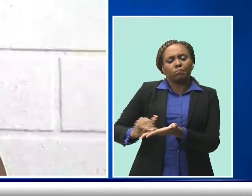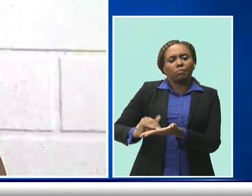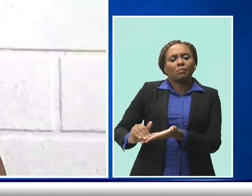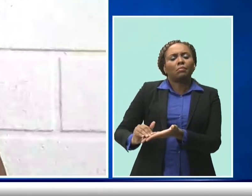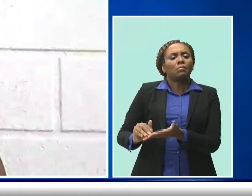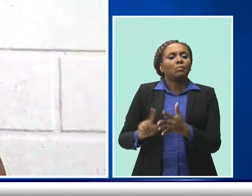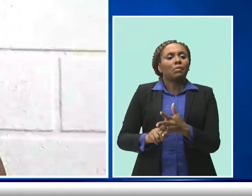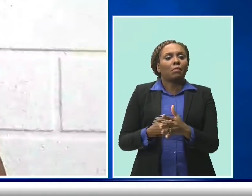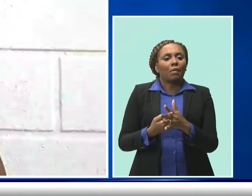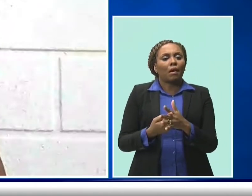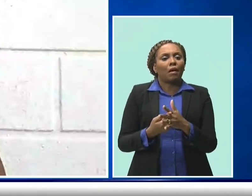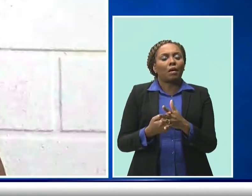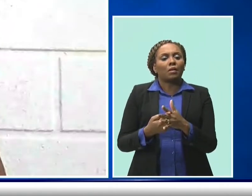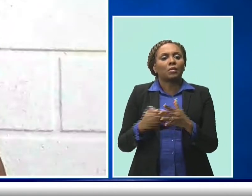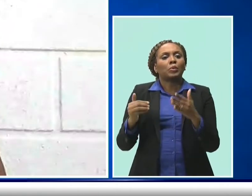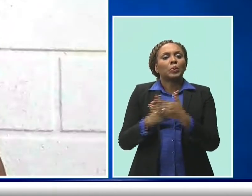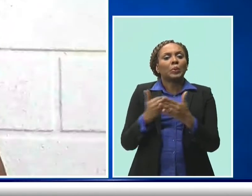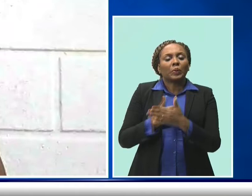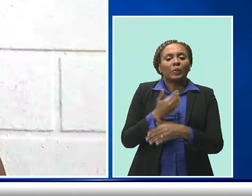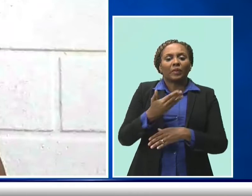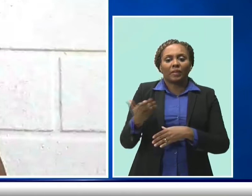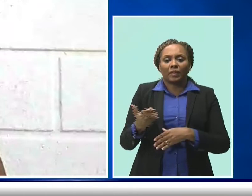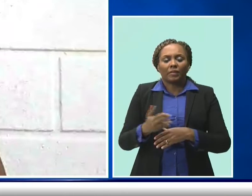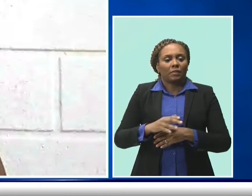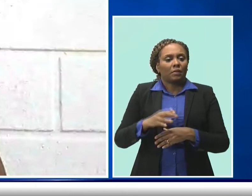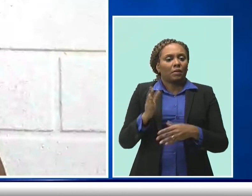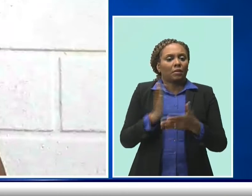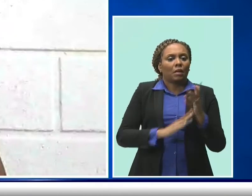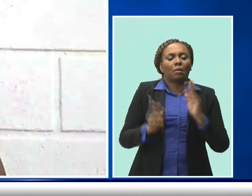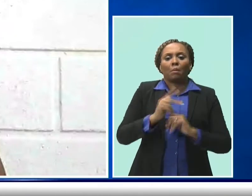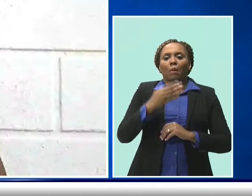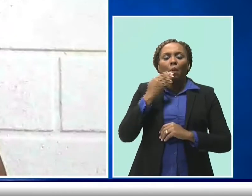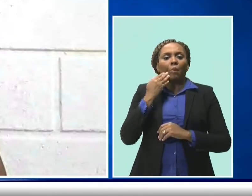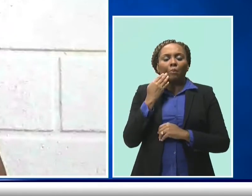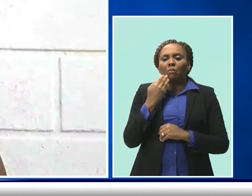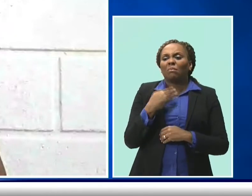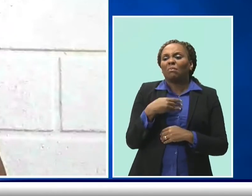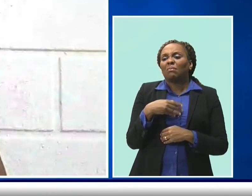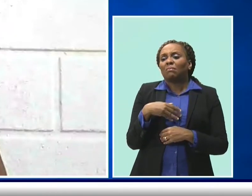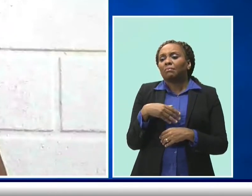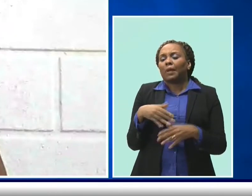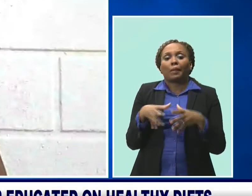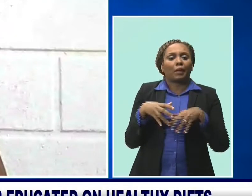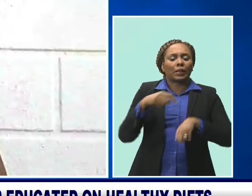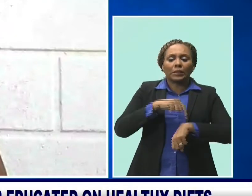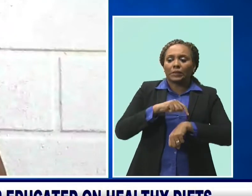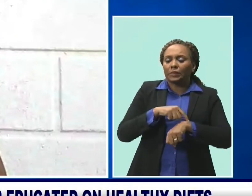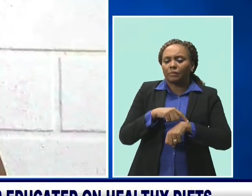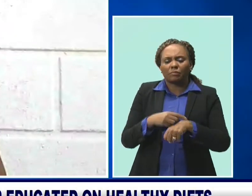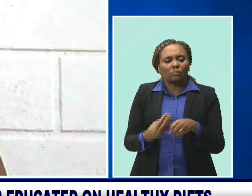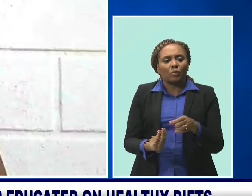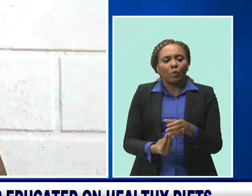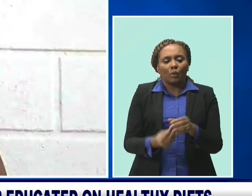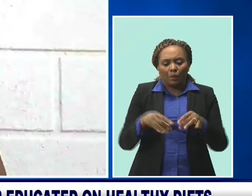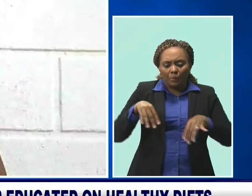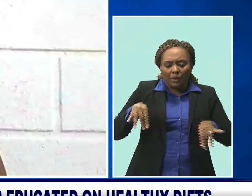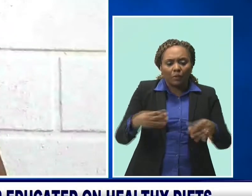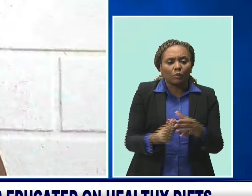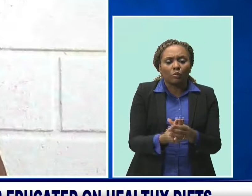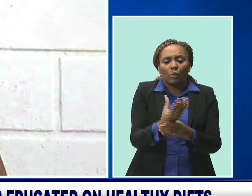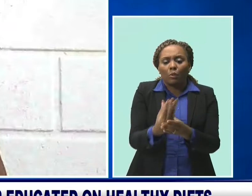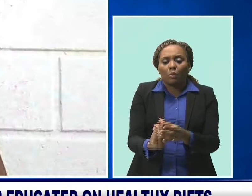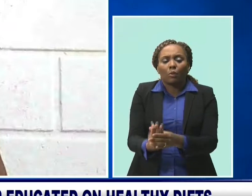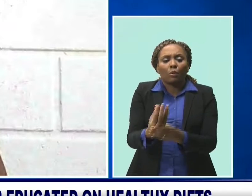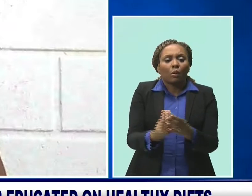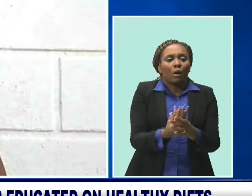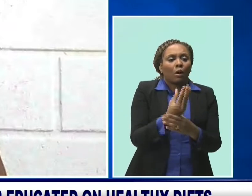things like produce boxes. People who were at home and had a lot of time, a lot of people started growing their own food and eating it, and it was all